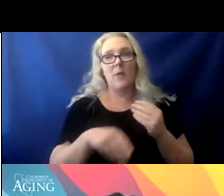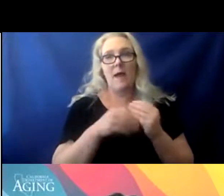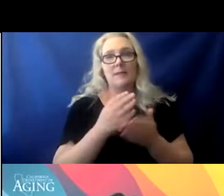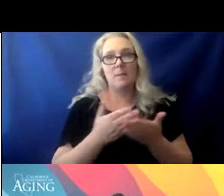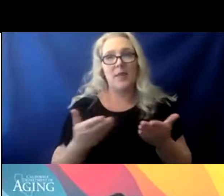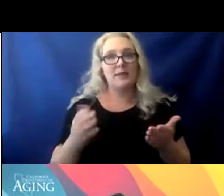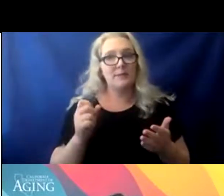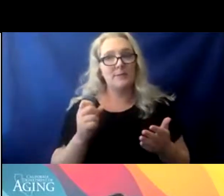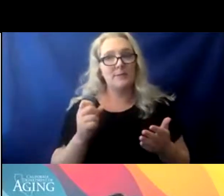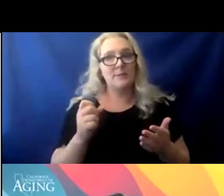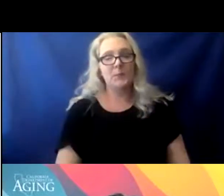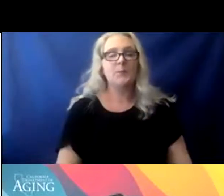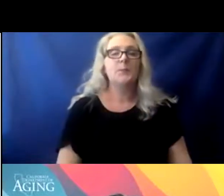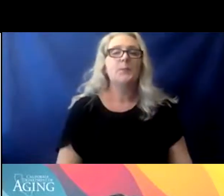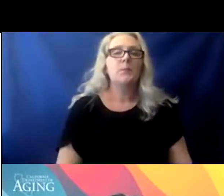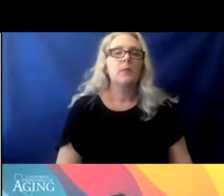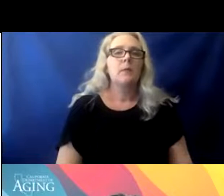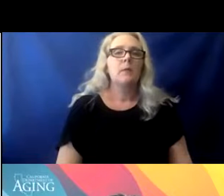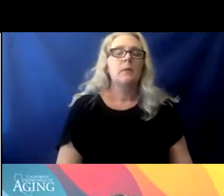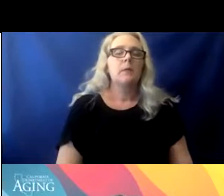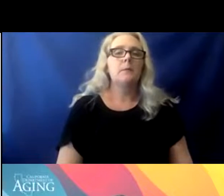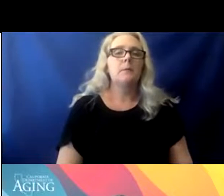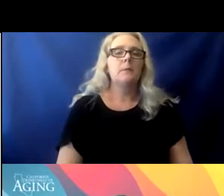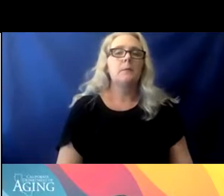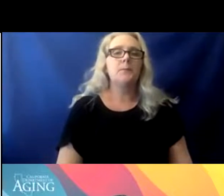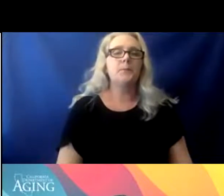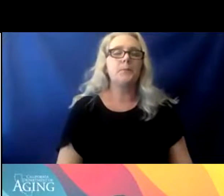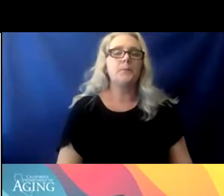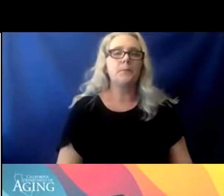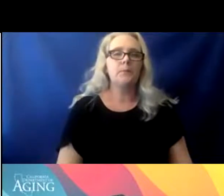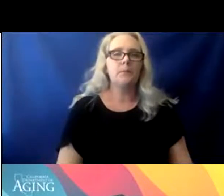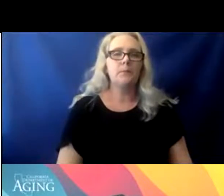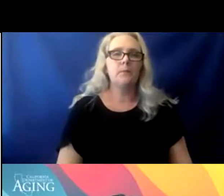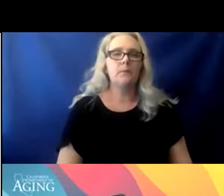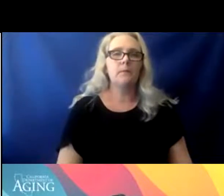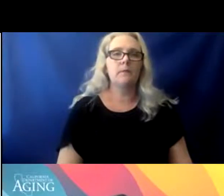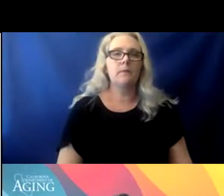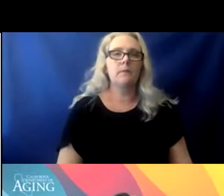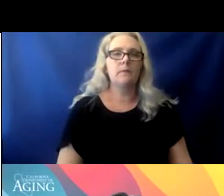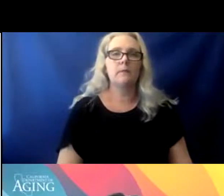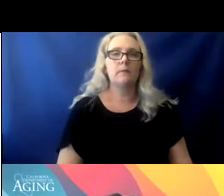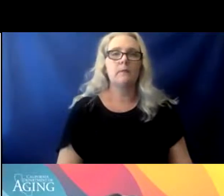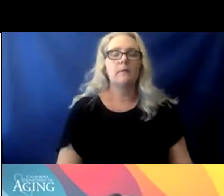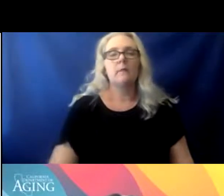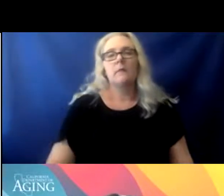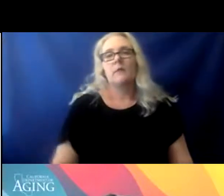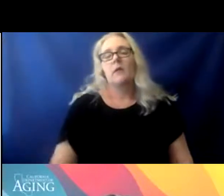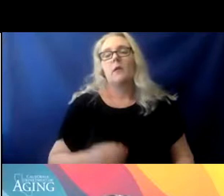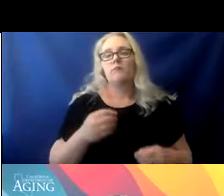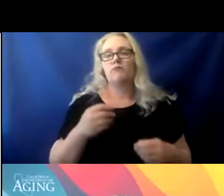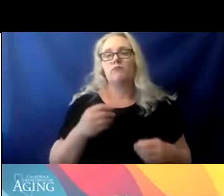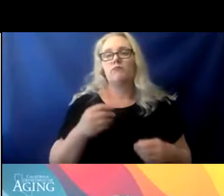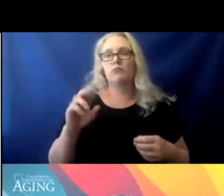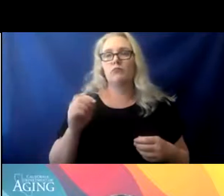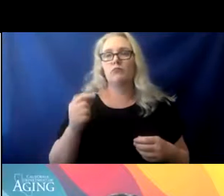Next slide. So this is a quick view of the progress dashboard, and this is really